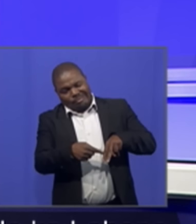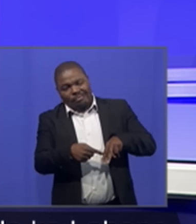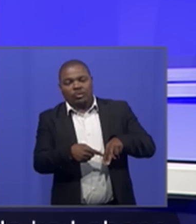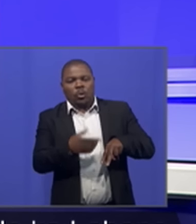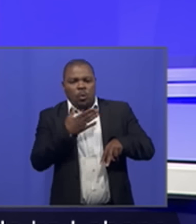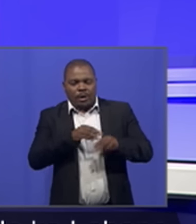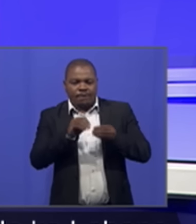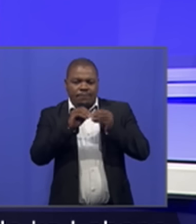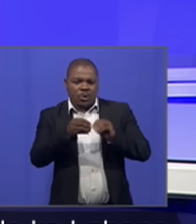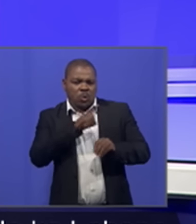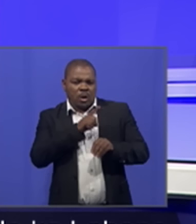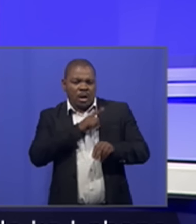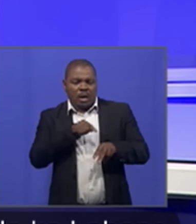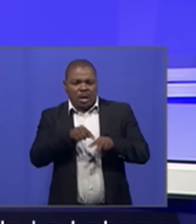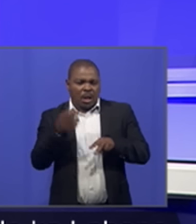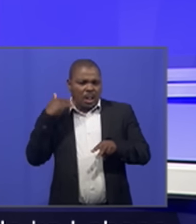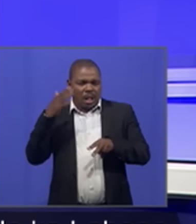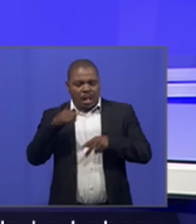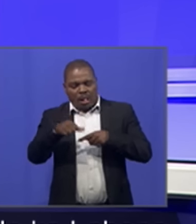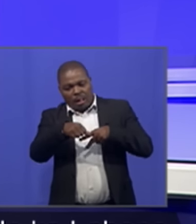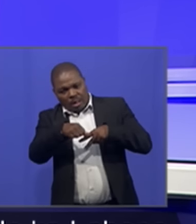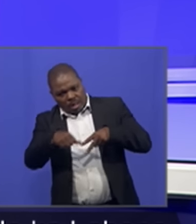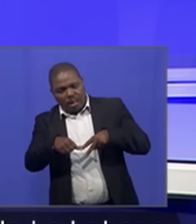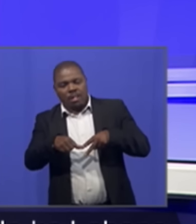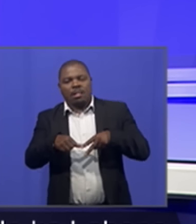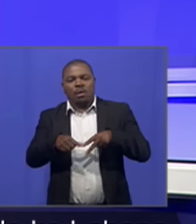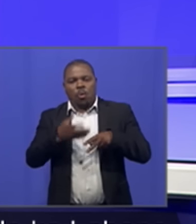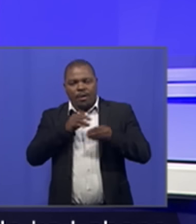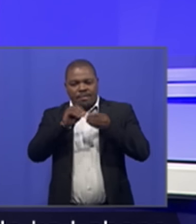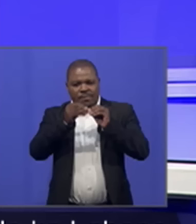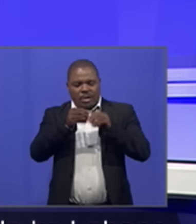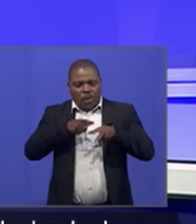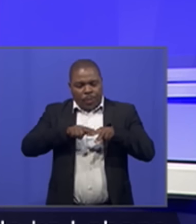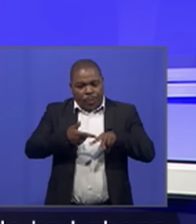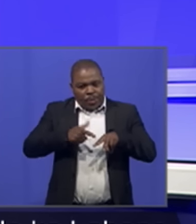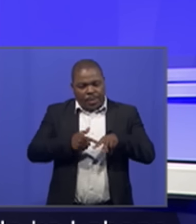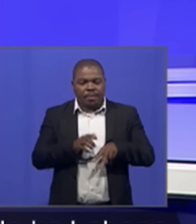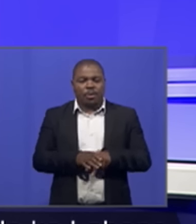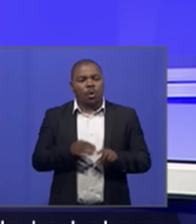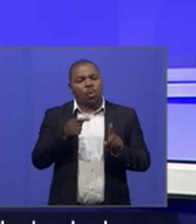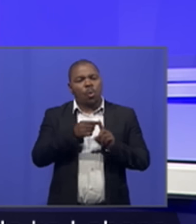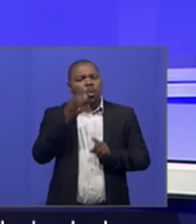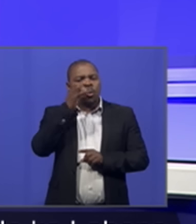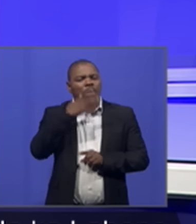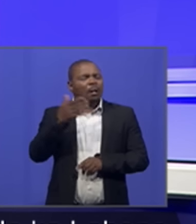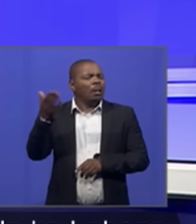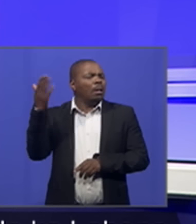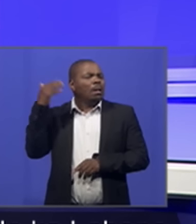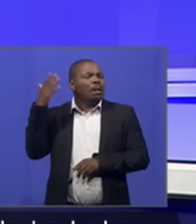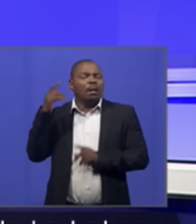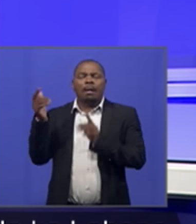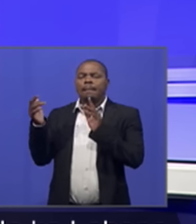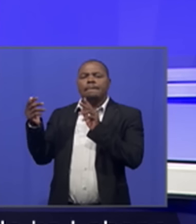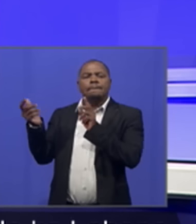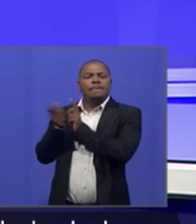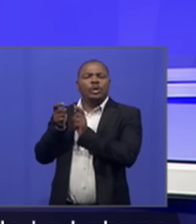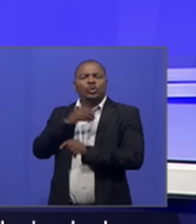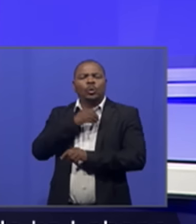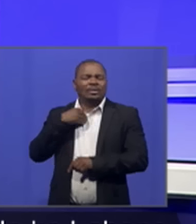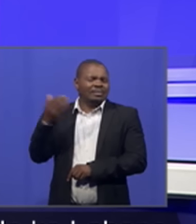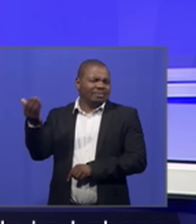seo se kgwelakgwehlago gona leotong leo. Shebe Mapena o re ke lebaka bjalo mo la etelago ngaka ge e sa le a emega kotsing